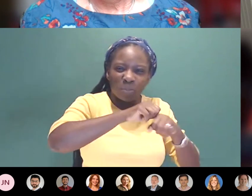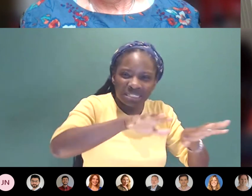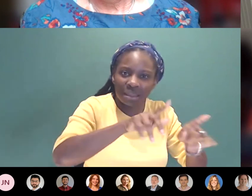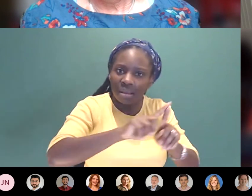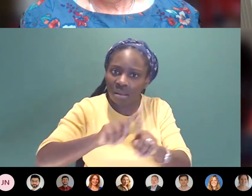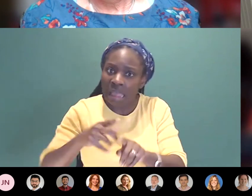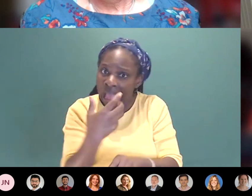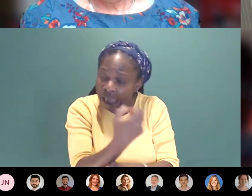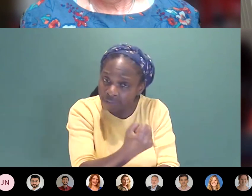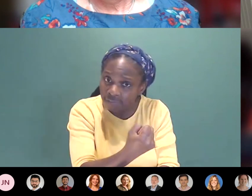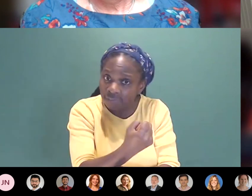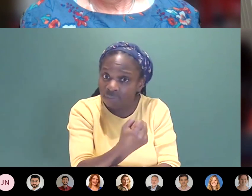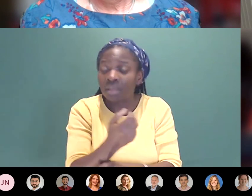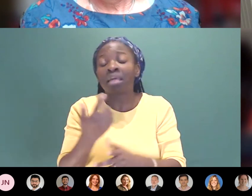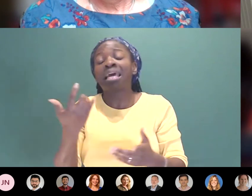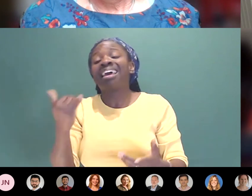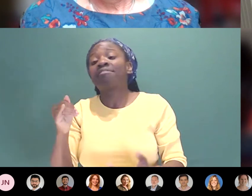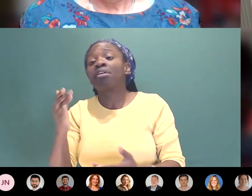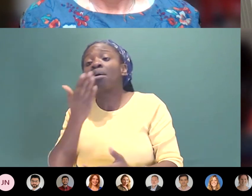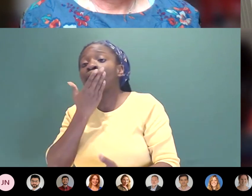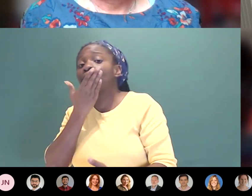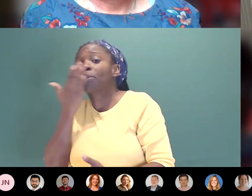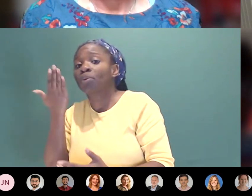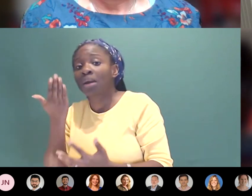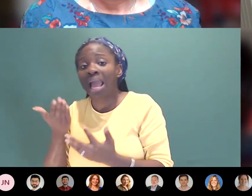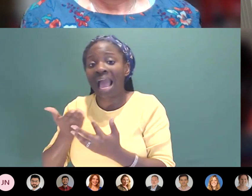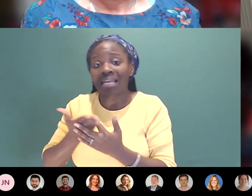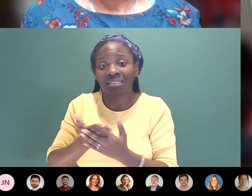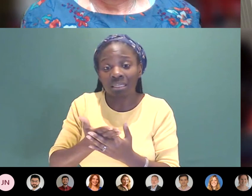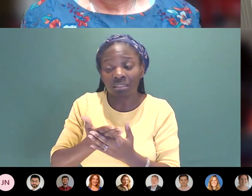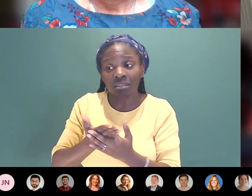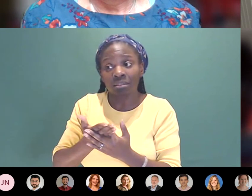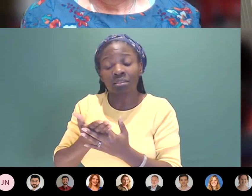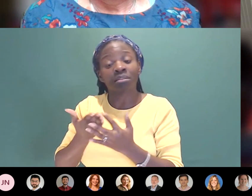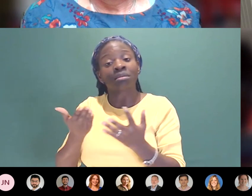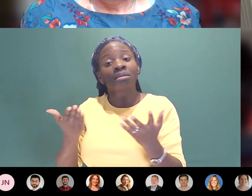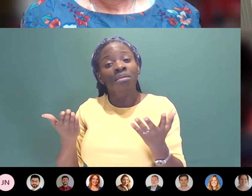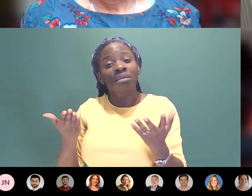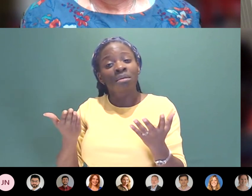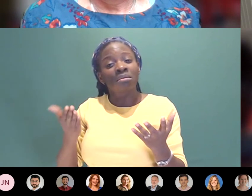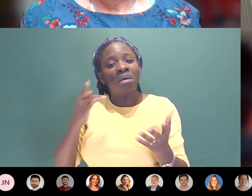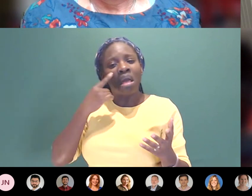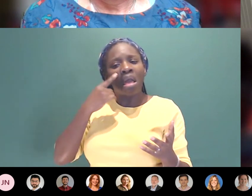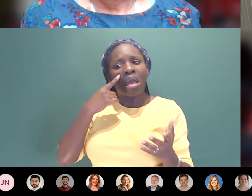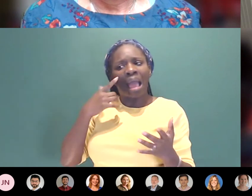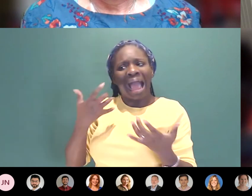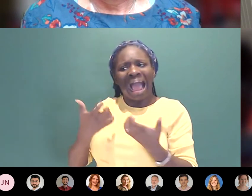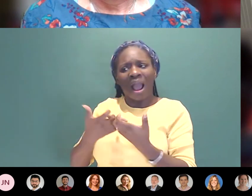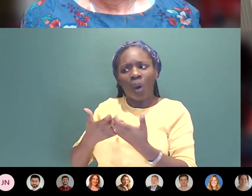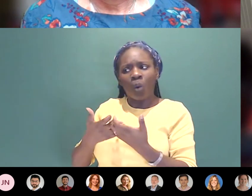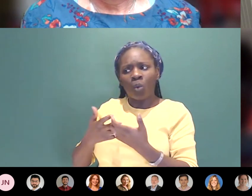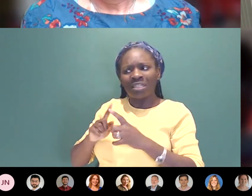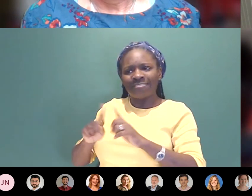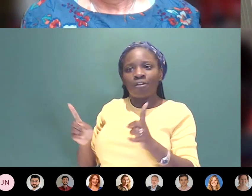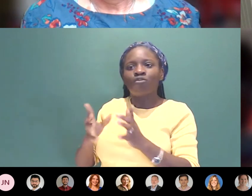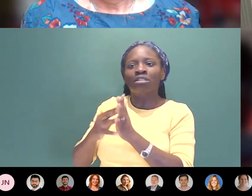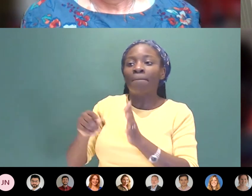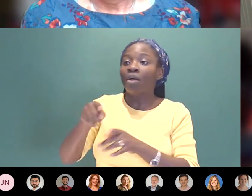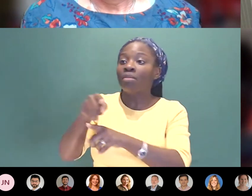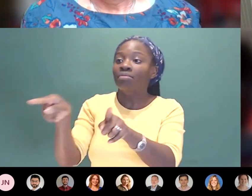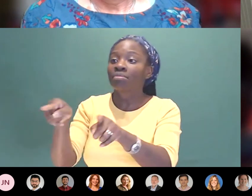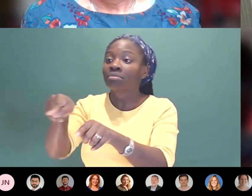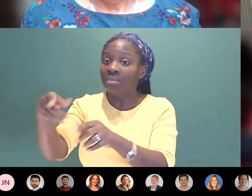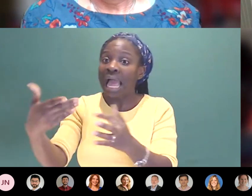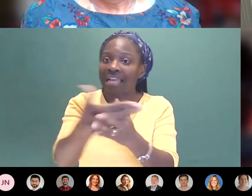it was seen in the survey that how it differently affected the people who didn't have access to